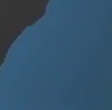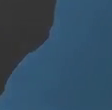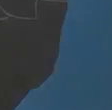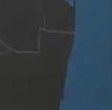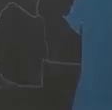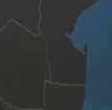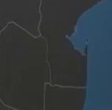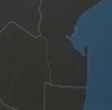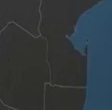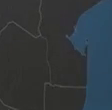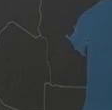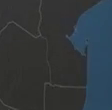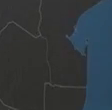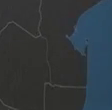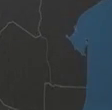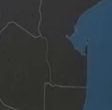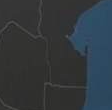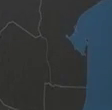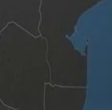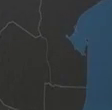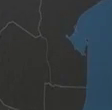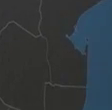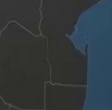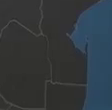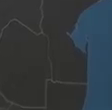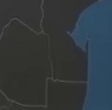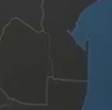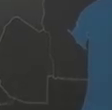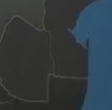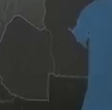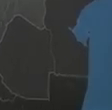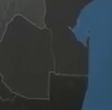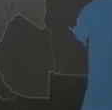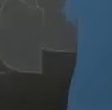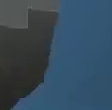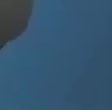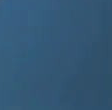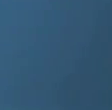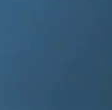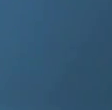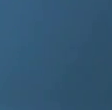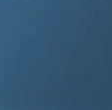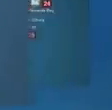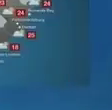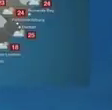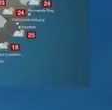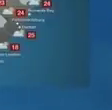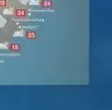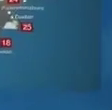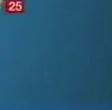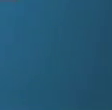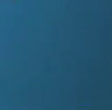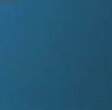Free State. Clear skies are also forecast across Gauteng, a warm 25 for the high in Pretoria. Then on Sunday, we are going to